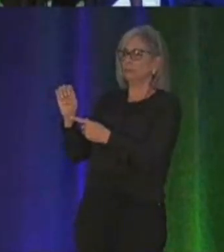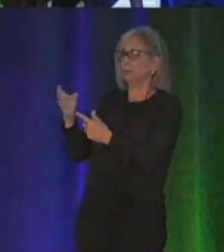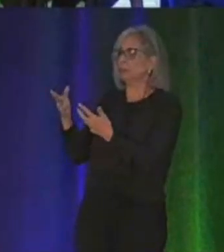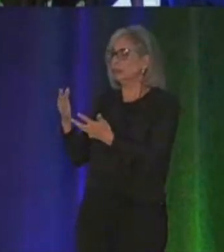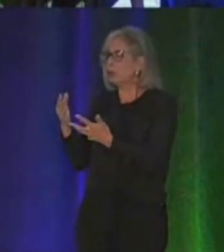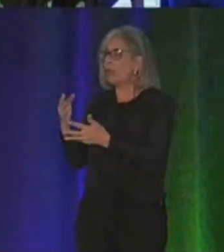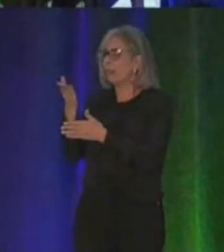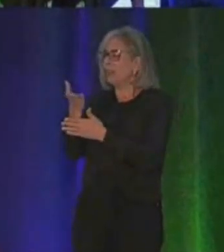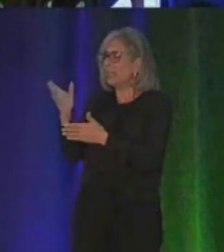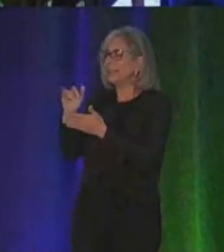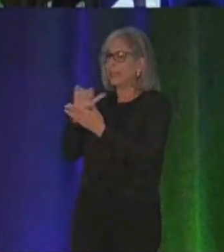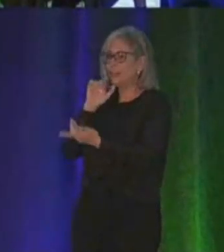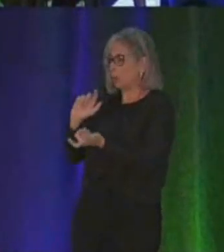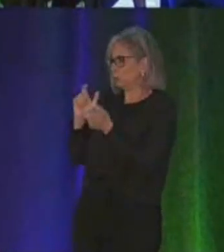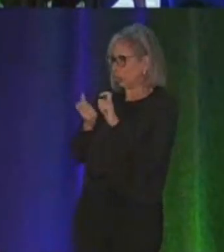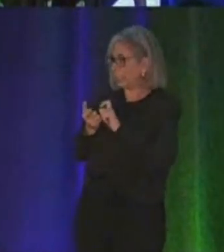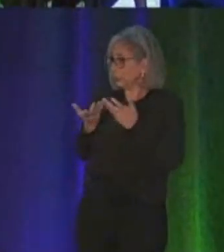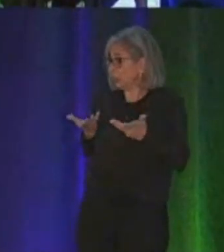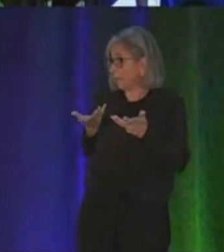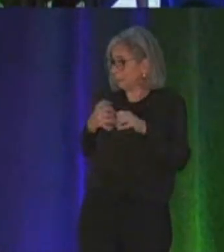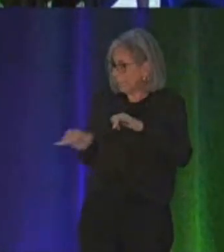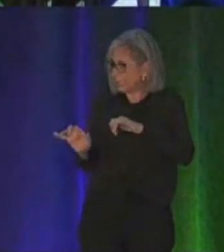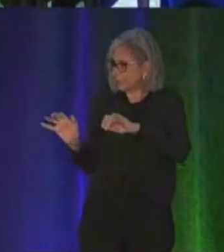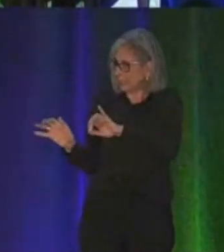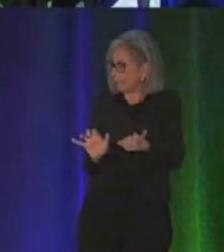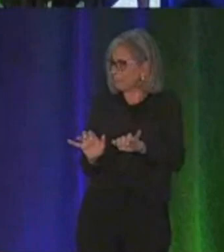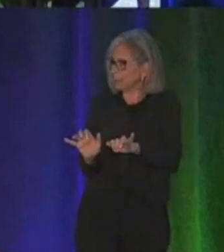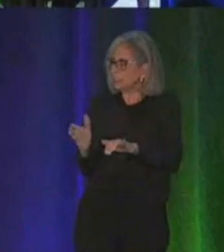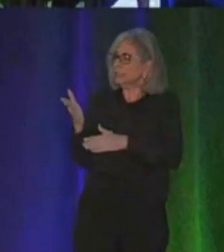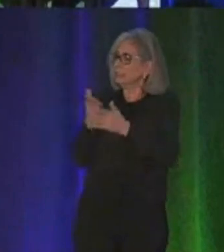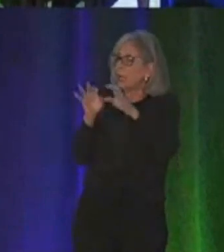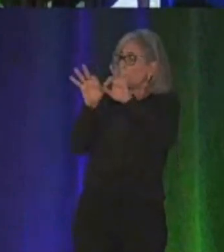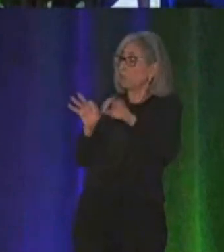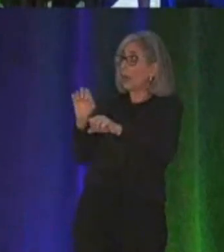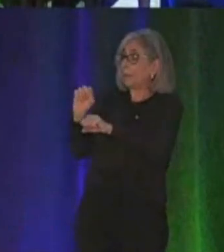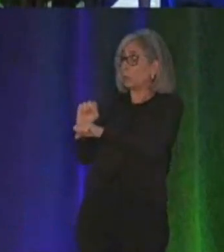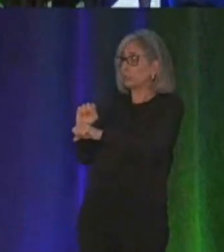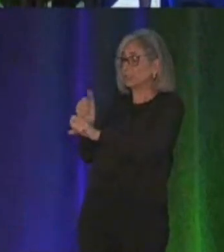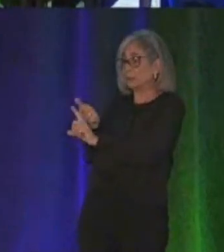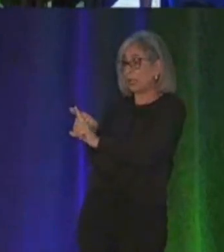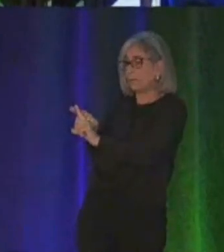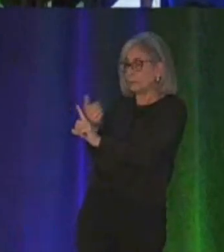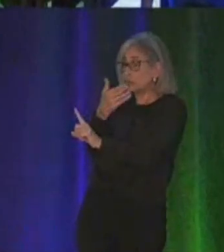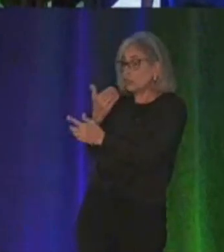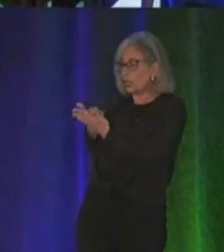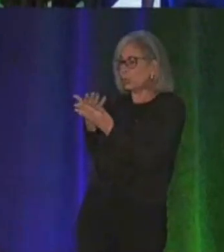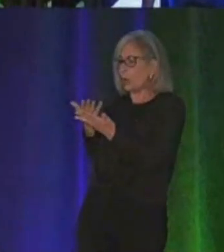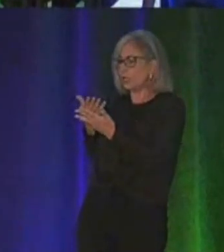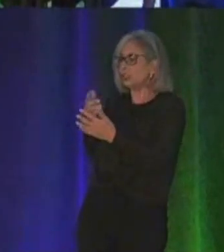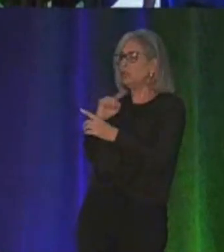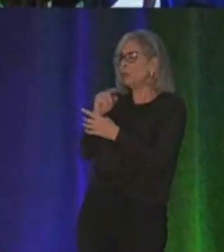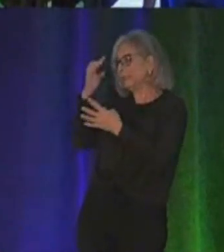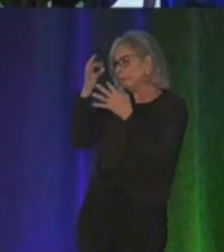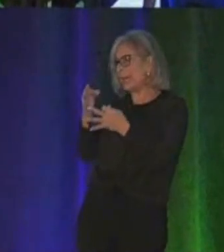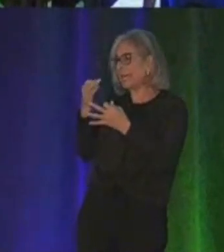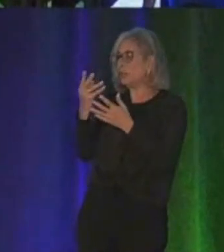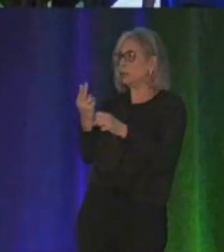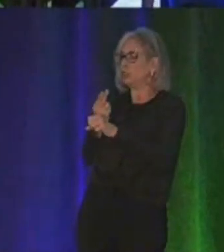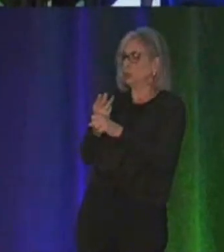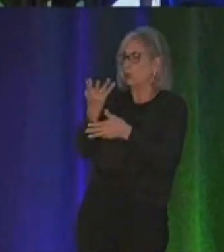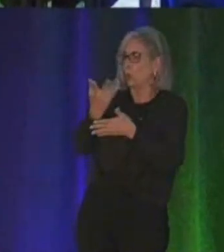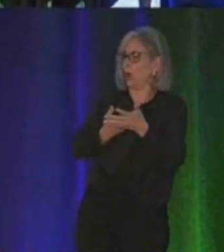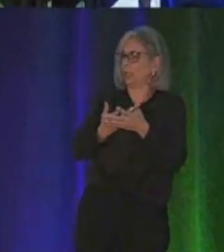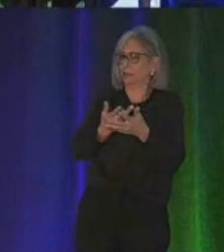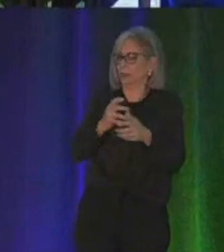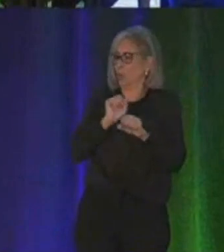There are things that just do not change. So what's great about these frameworks is you can opt into the parts that are dynamic, right? You can